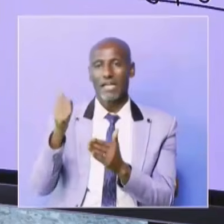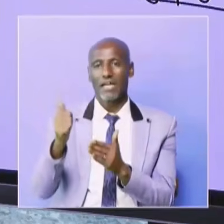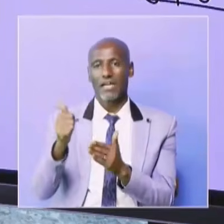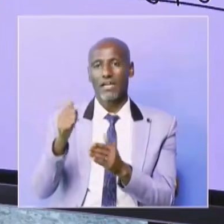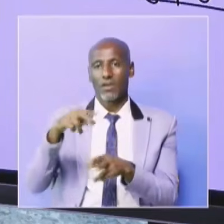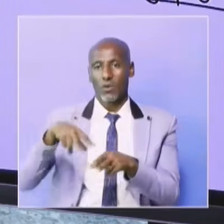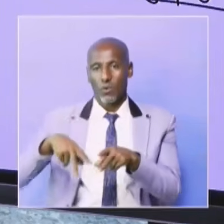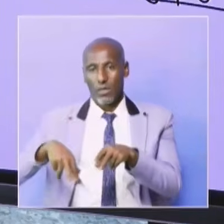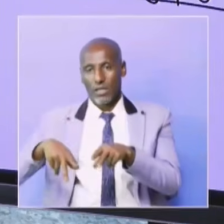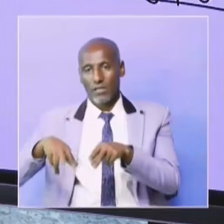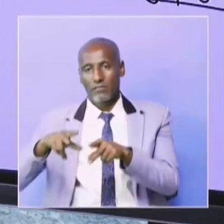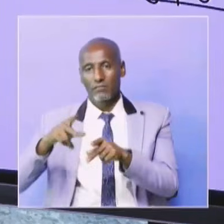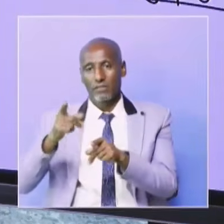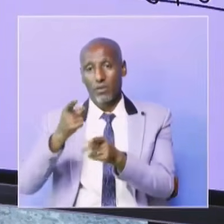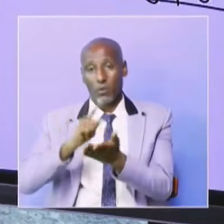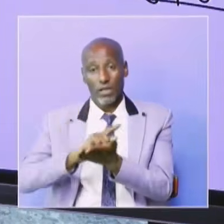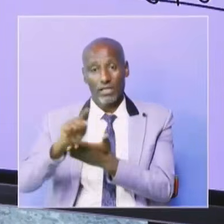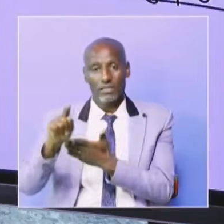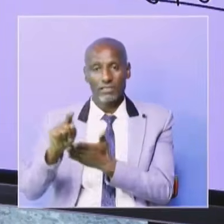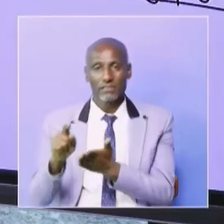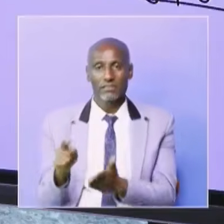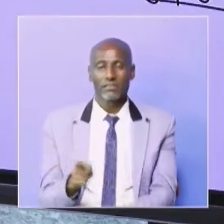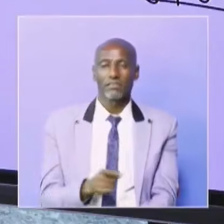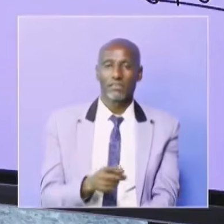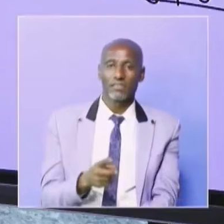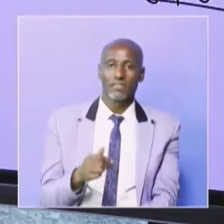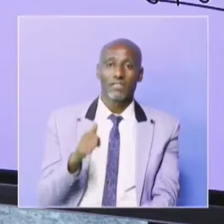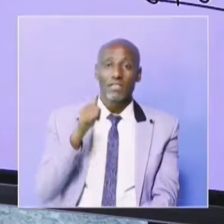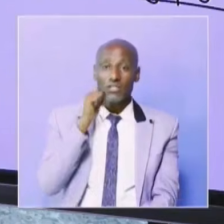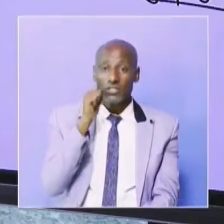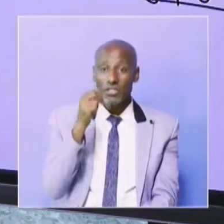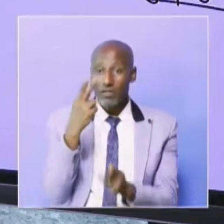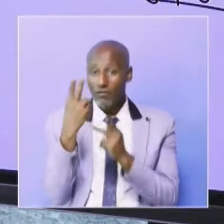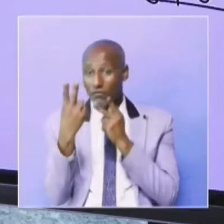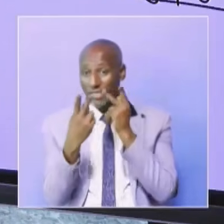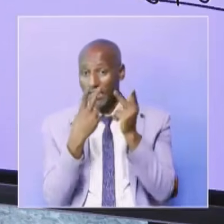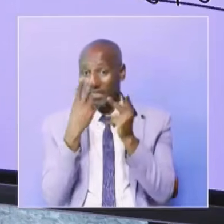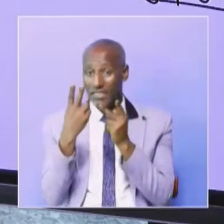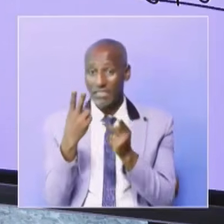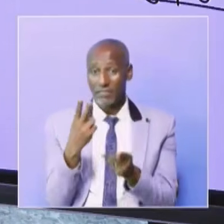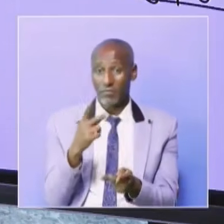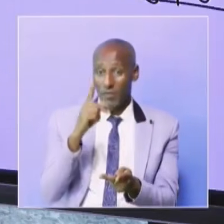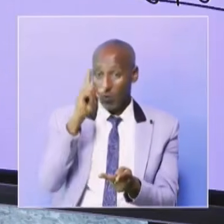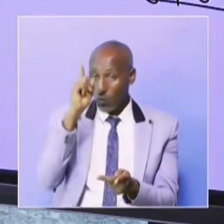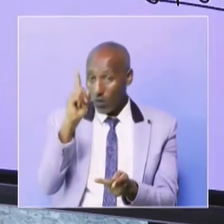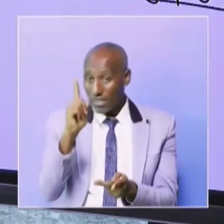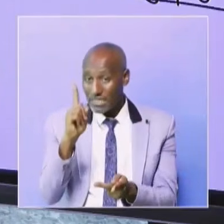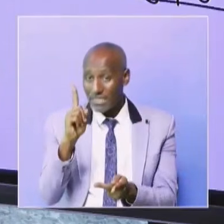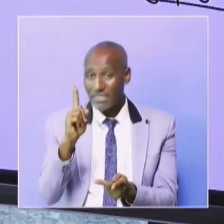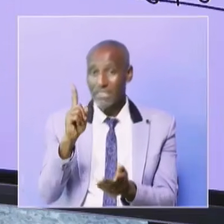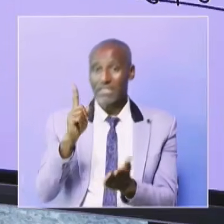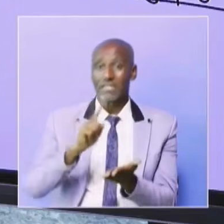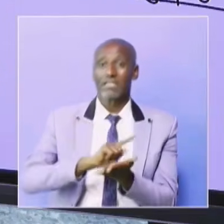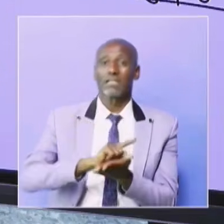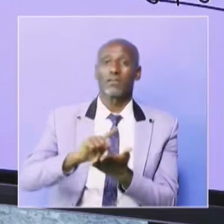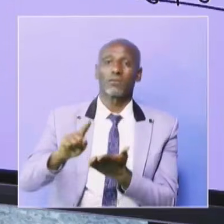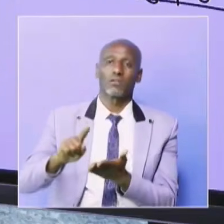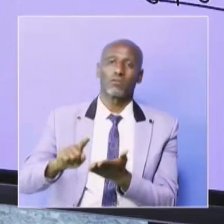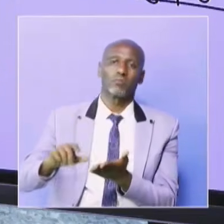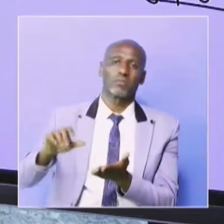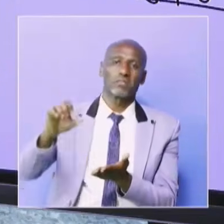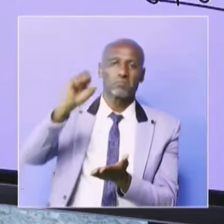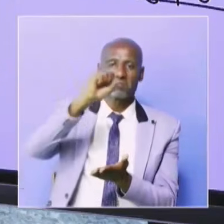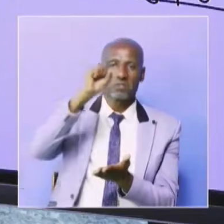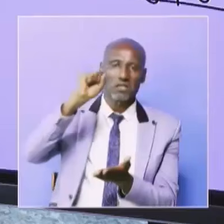on foot. She visits her grandparents. When? Once a week. It can be Saturday, so